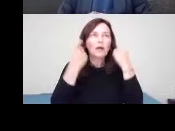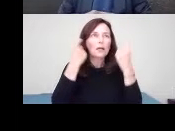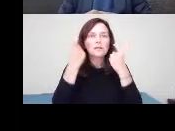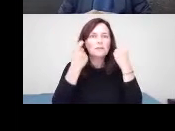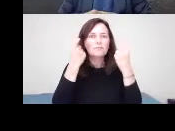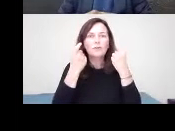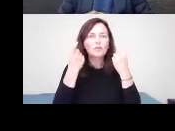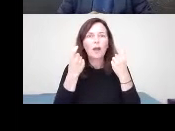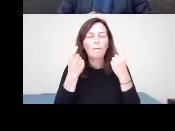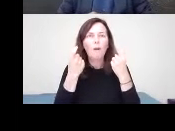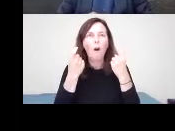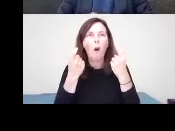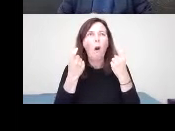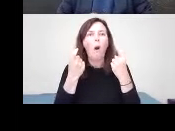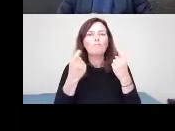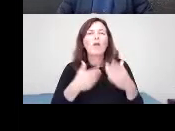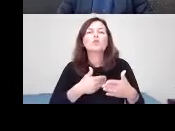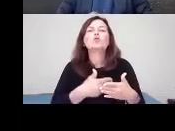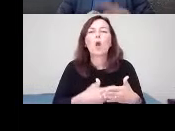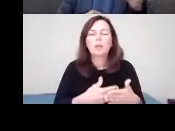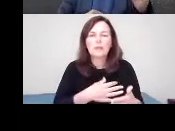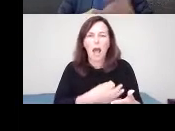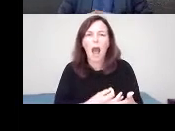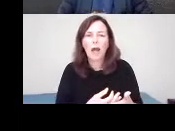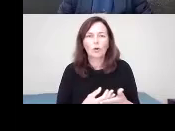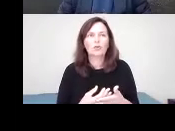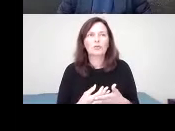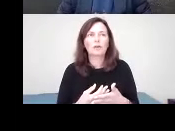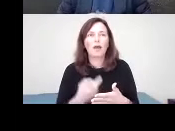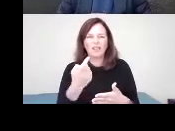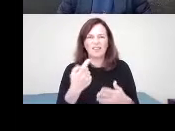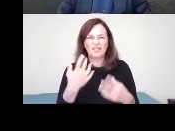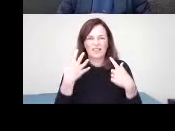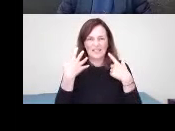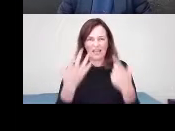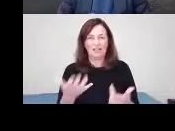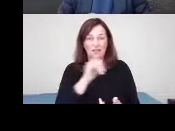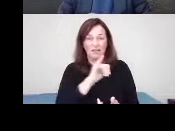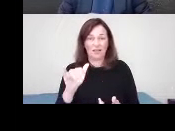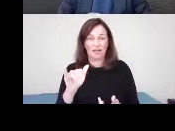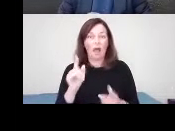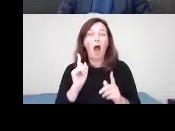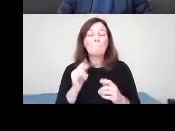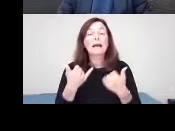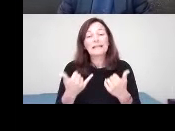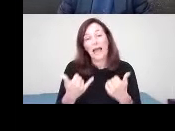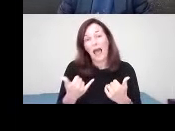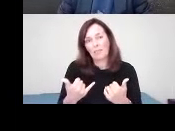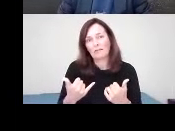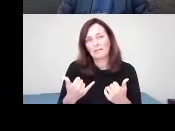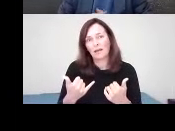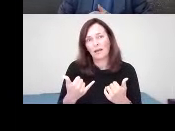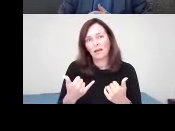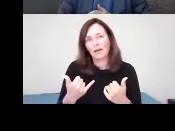old-fashioned word. But nowadays, I was just listening about the United Nations General Assembly a couple of weeks ago, and